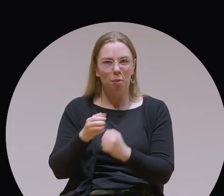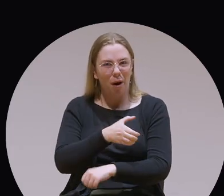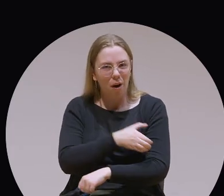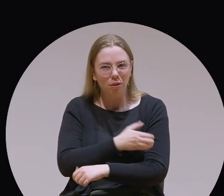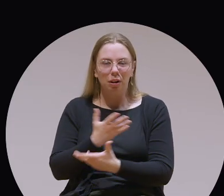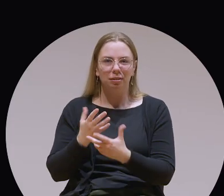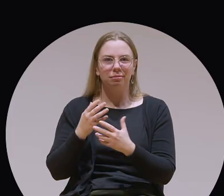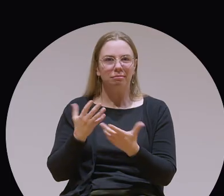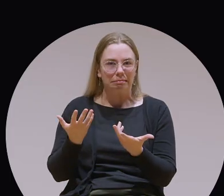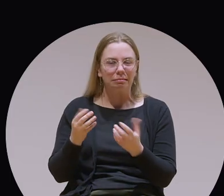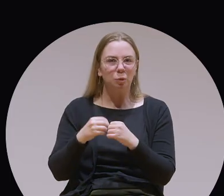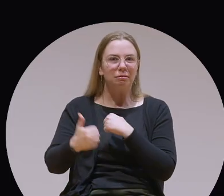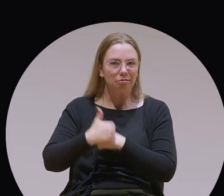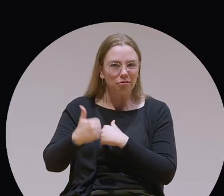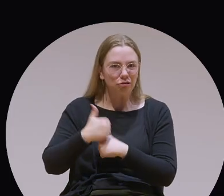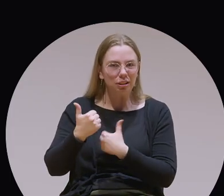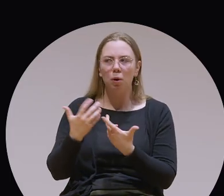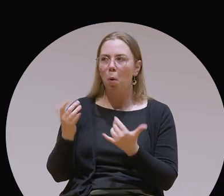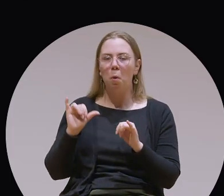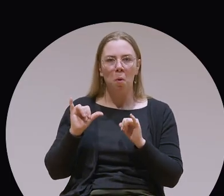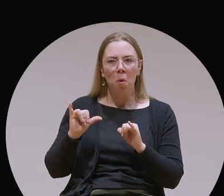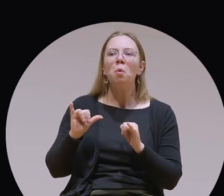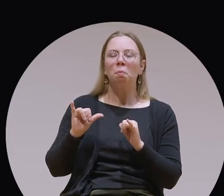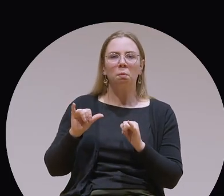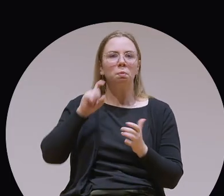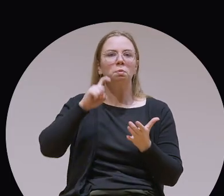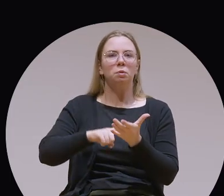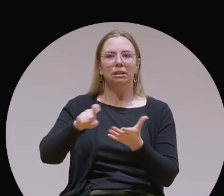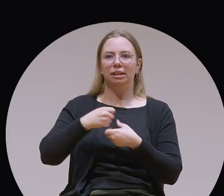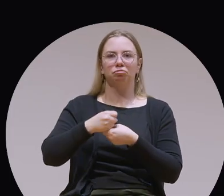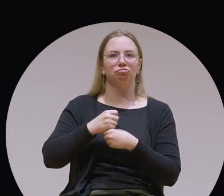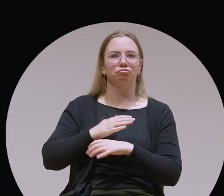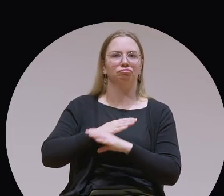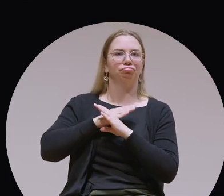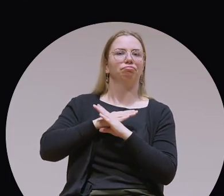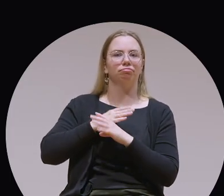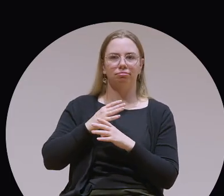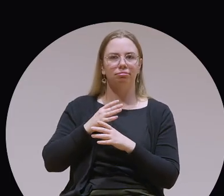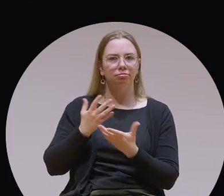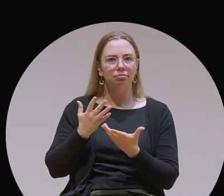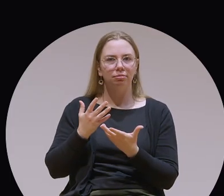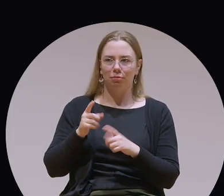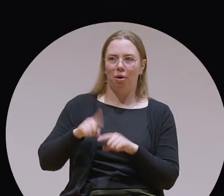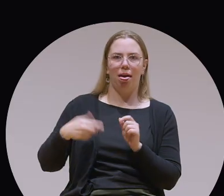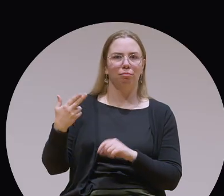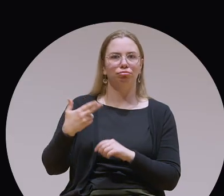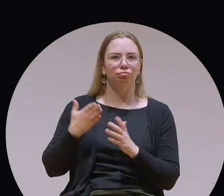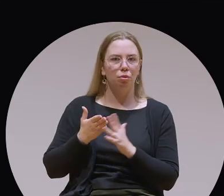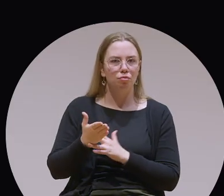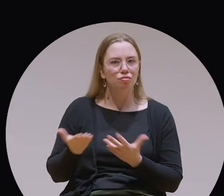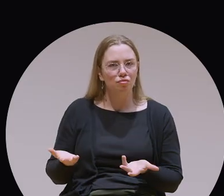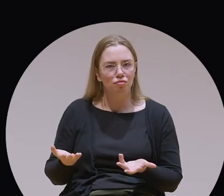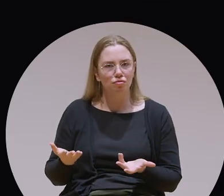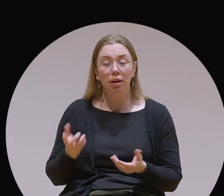powerful, so armor is made basically bulletproof armor. And this is so heavy because it has a double chest